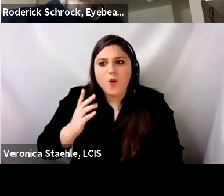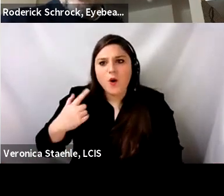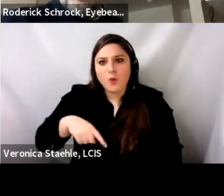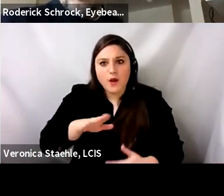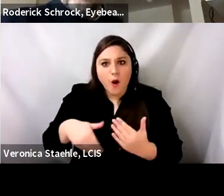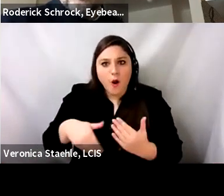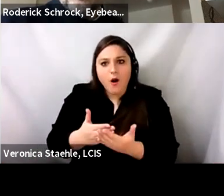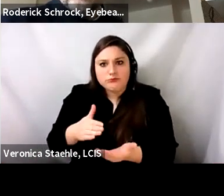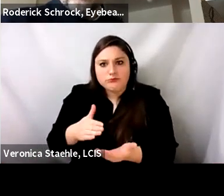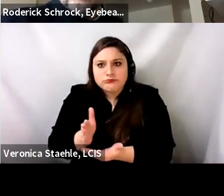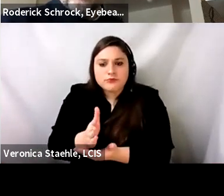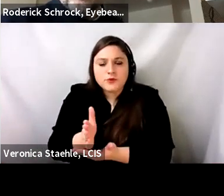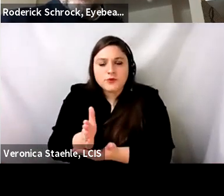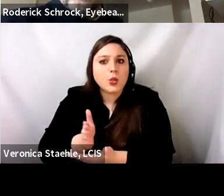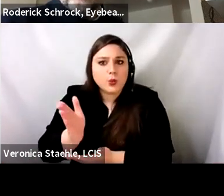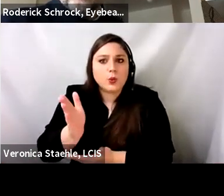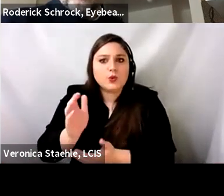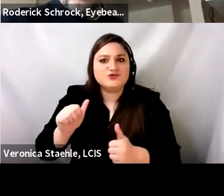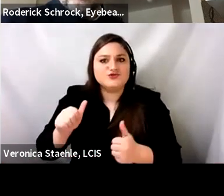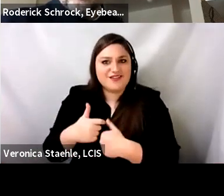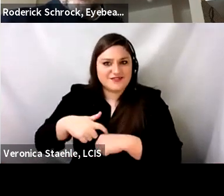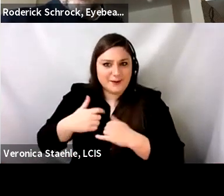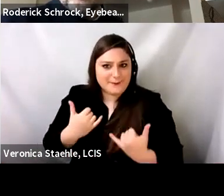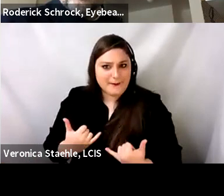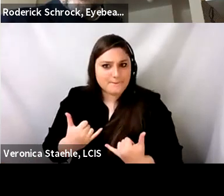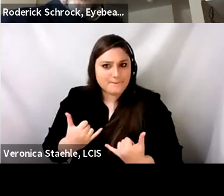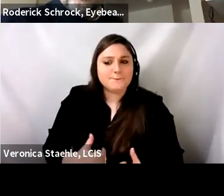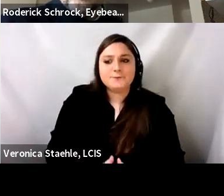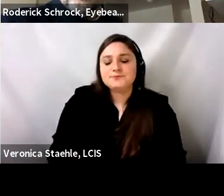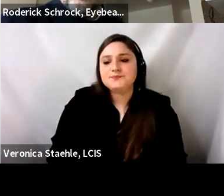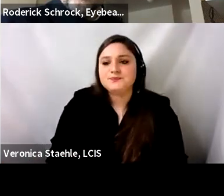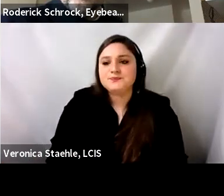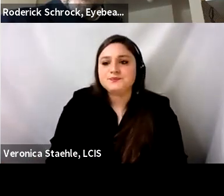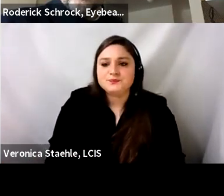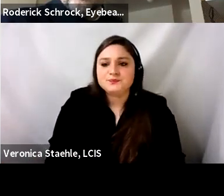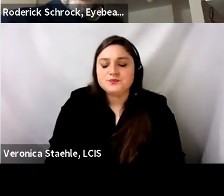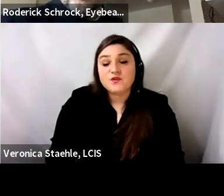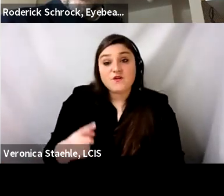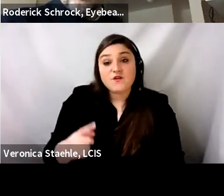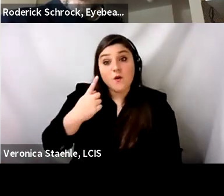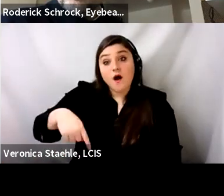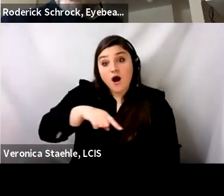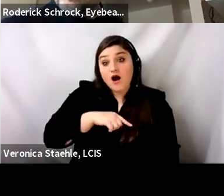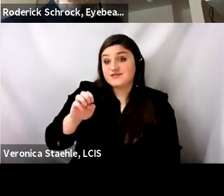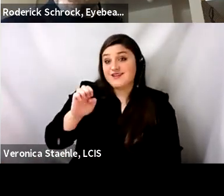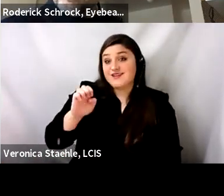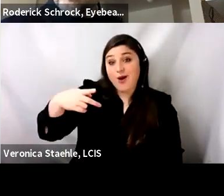navigating through. I think for us at El Puente, and